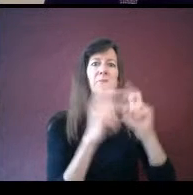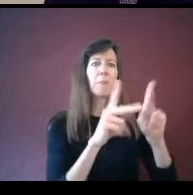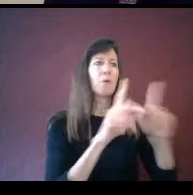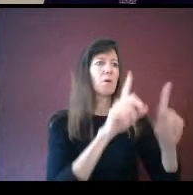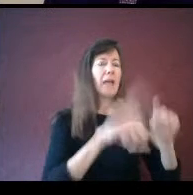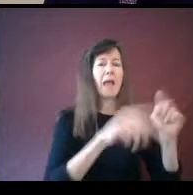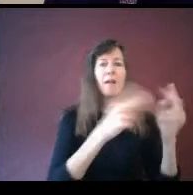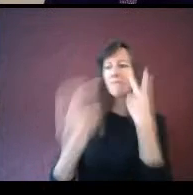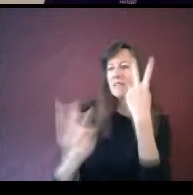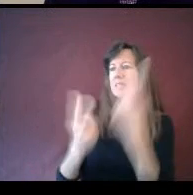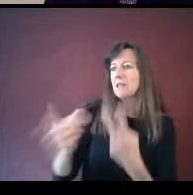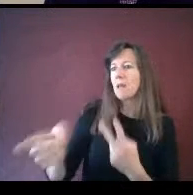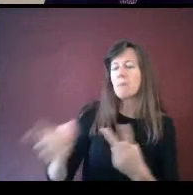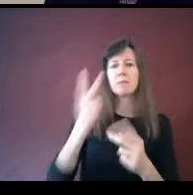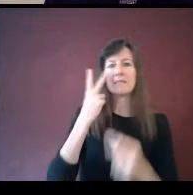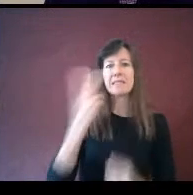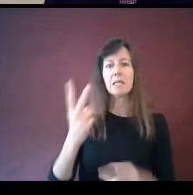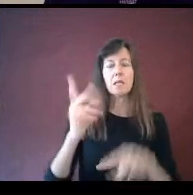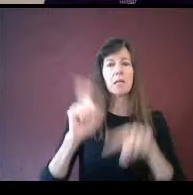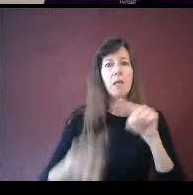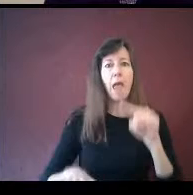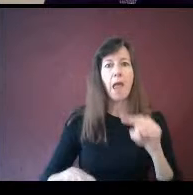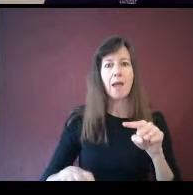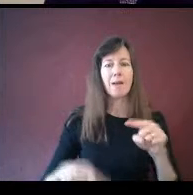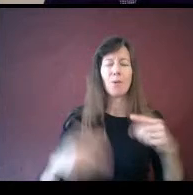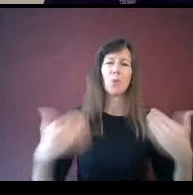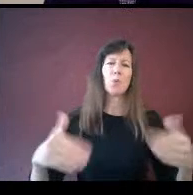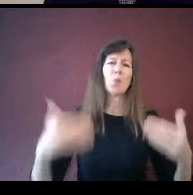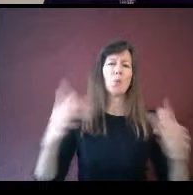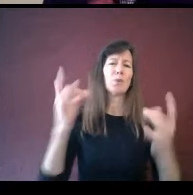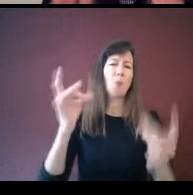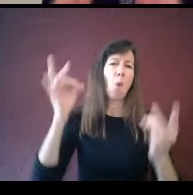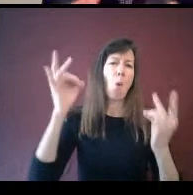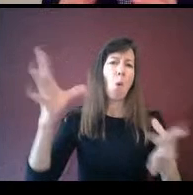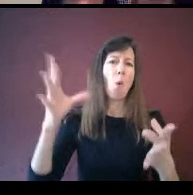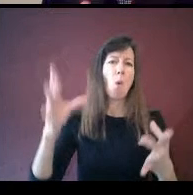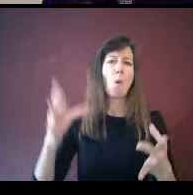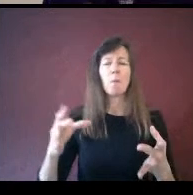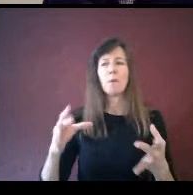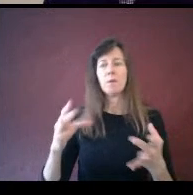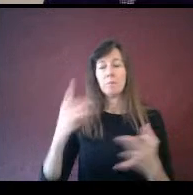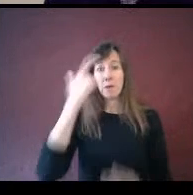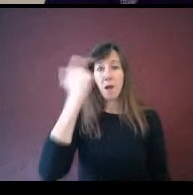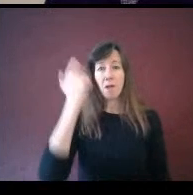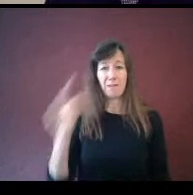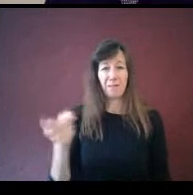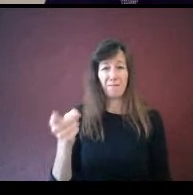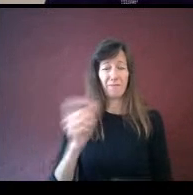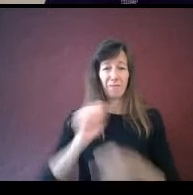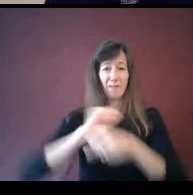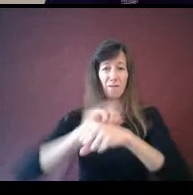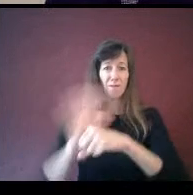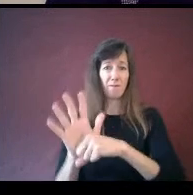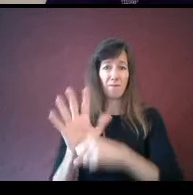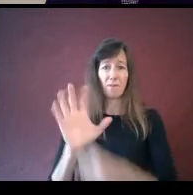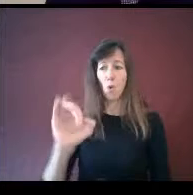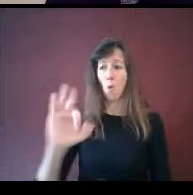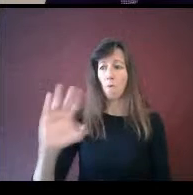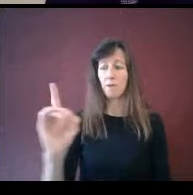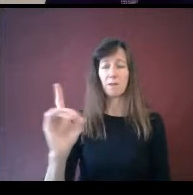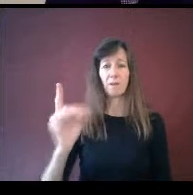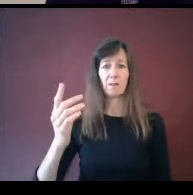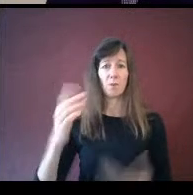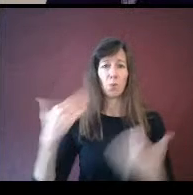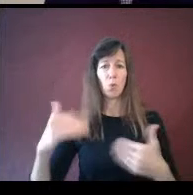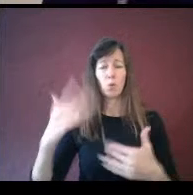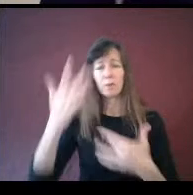horrible dread and anxiety due to that sickness. We have to get these numbers down, and that requires all of us